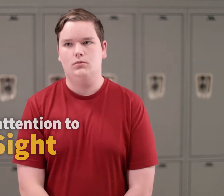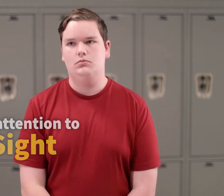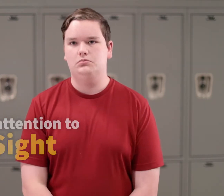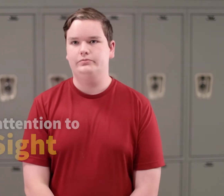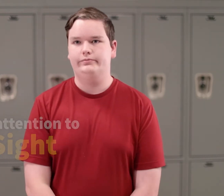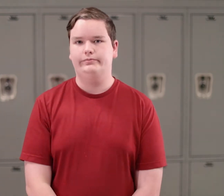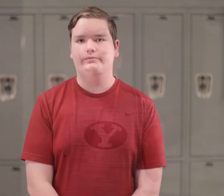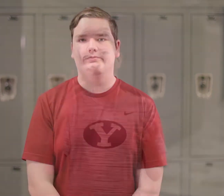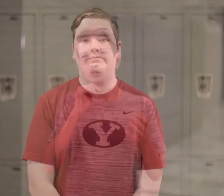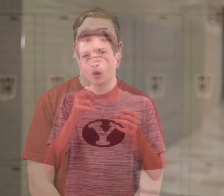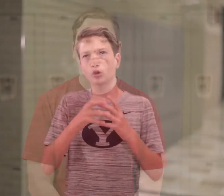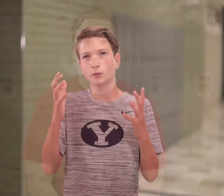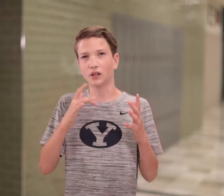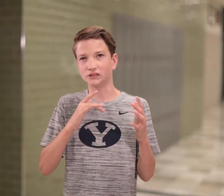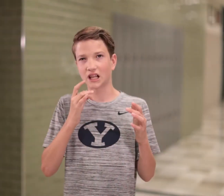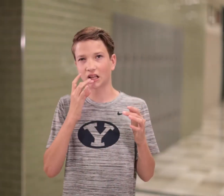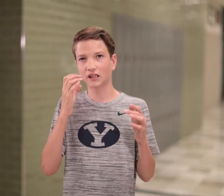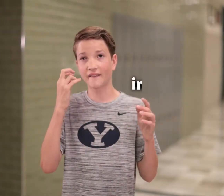see both.